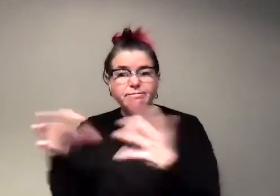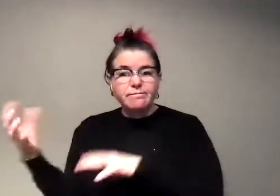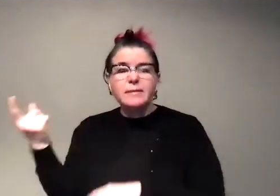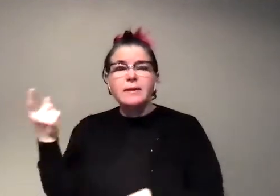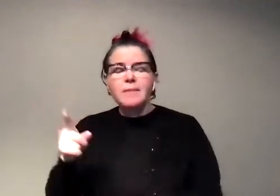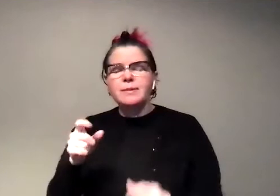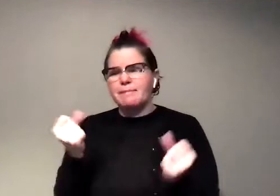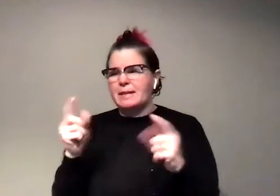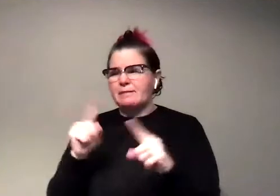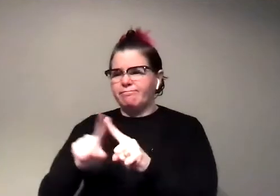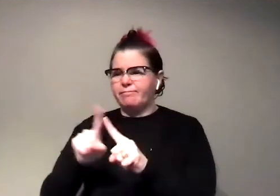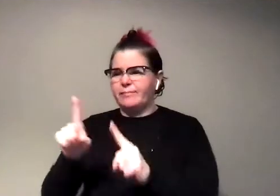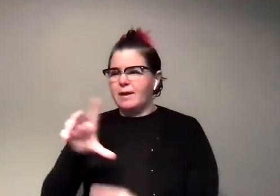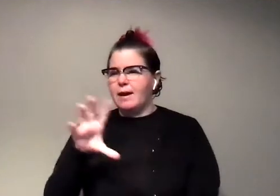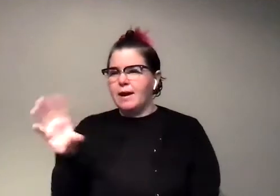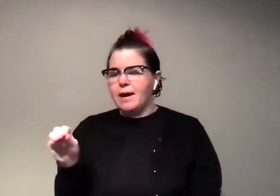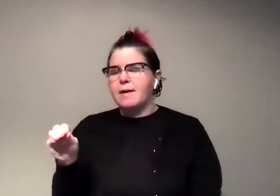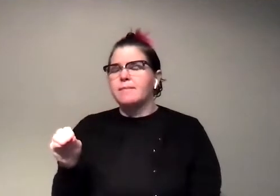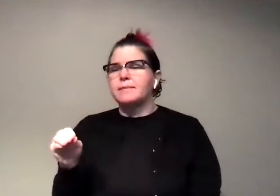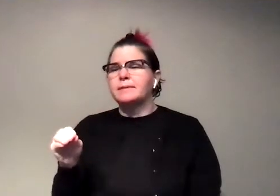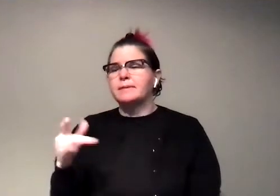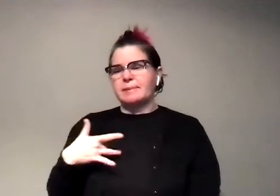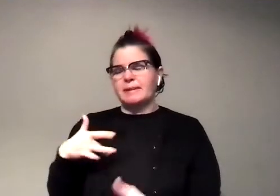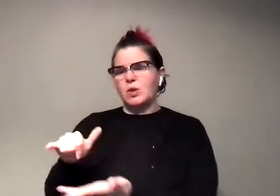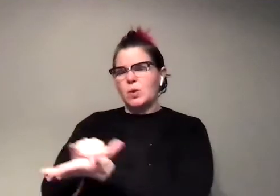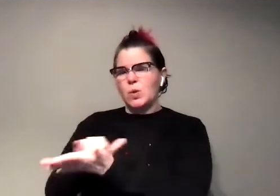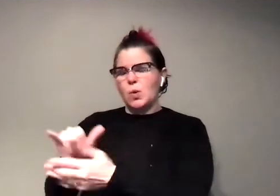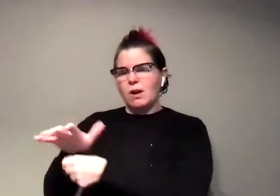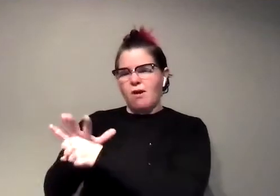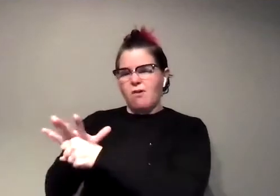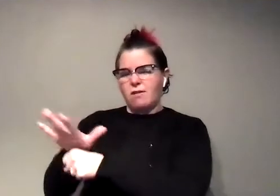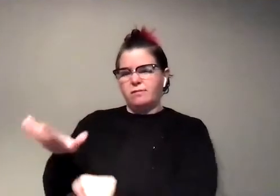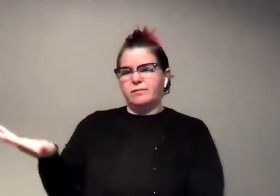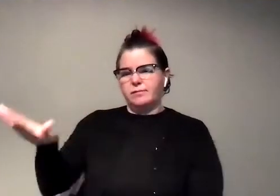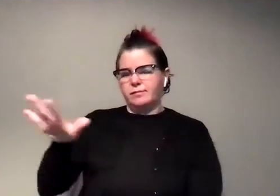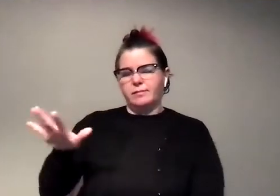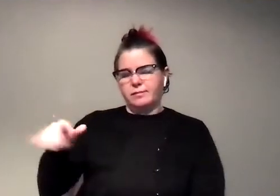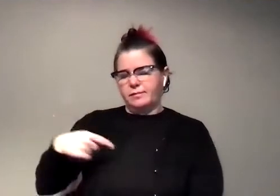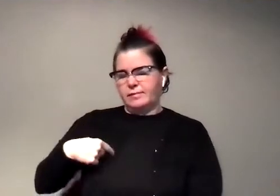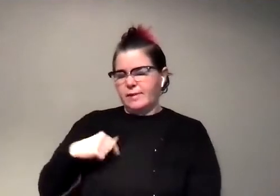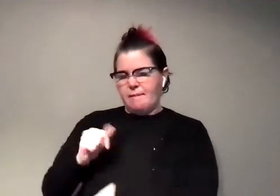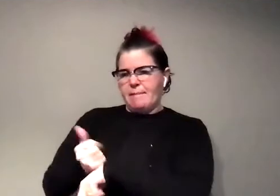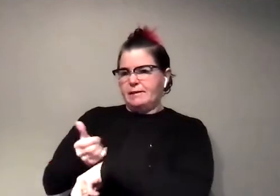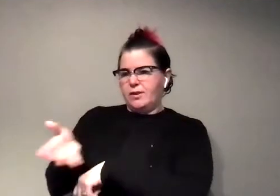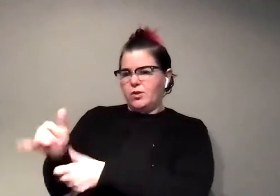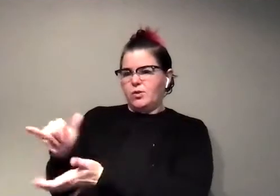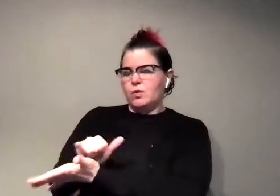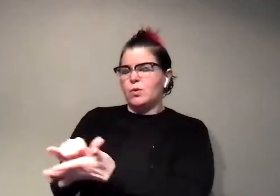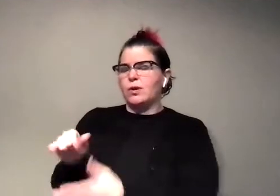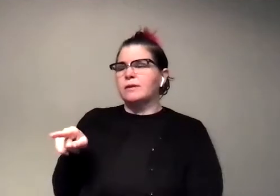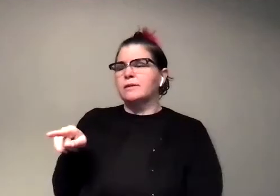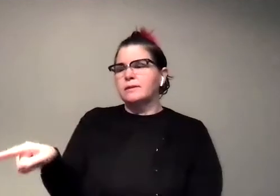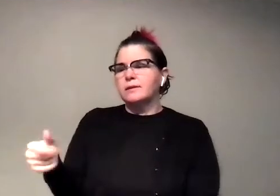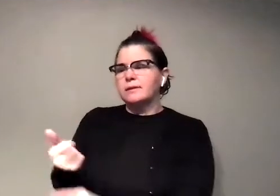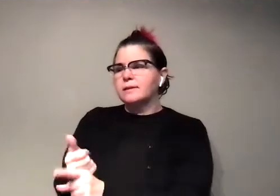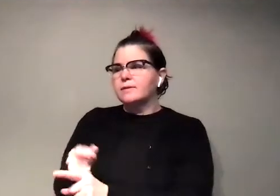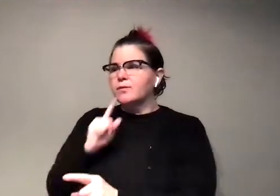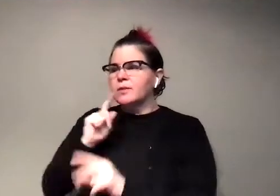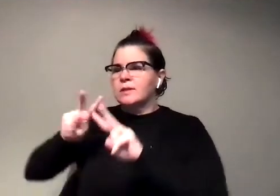companies, especially in the New York area, which is where I was based out of, that were really analyzing